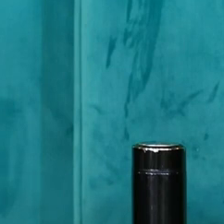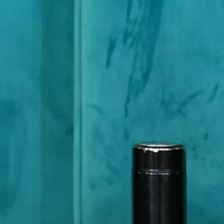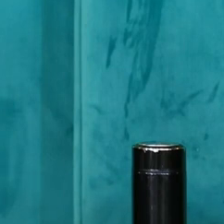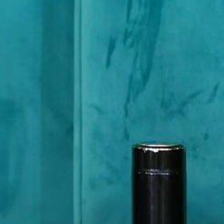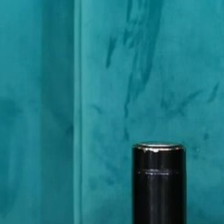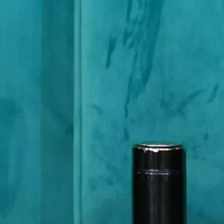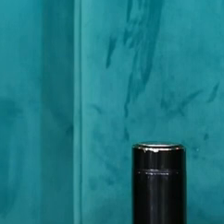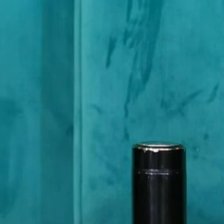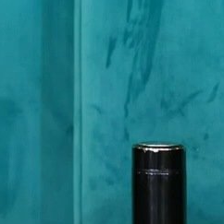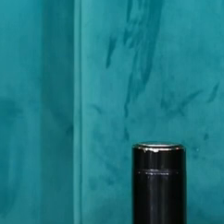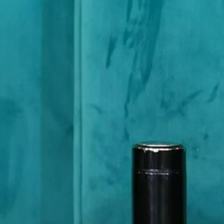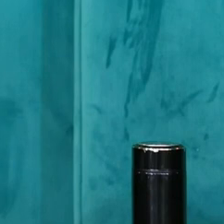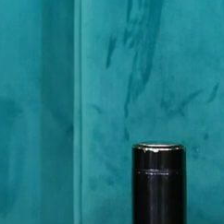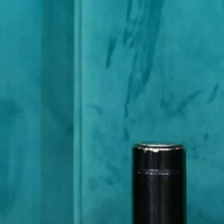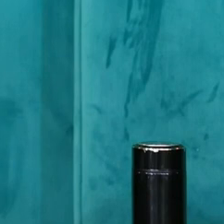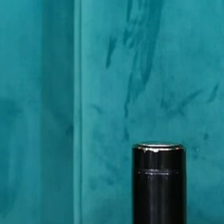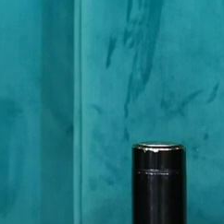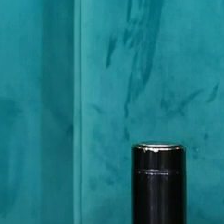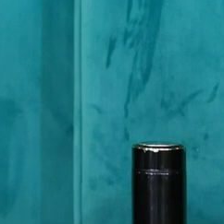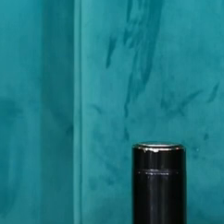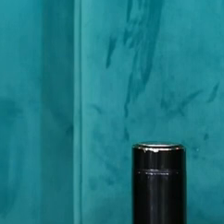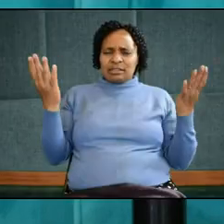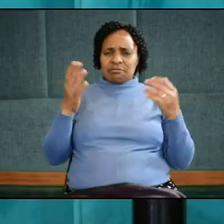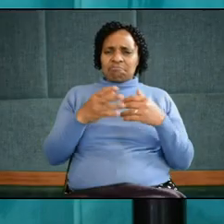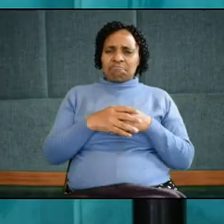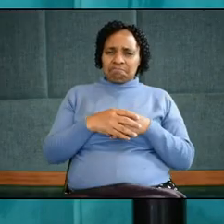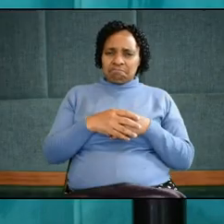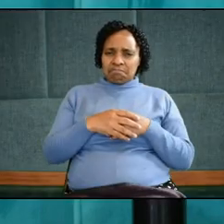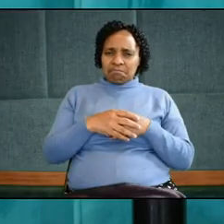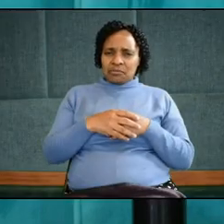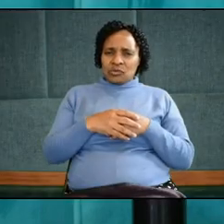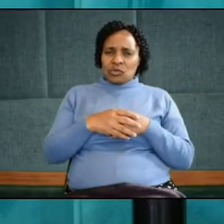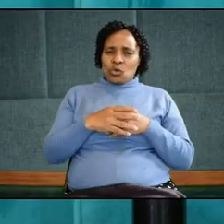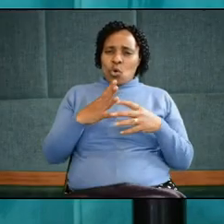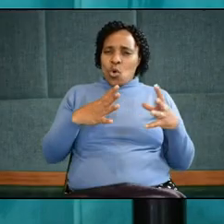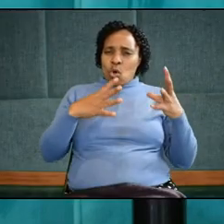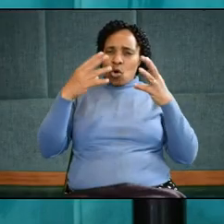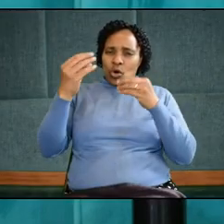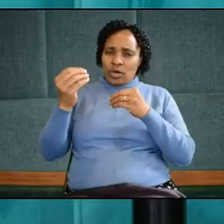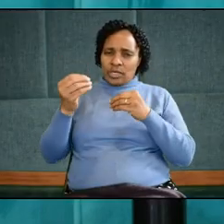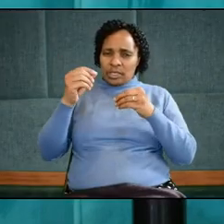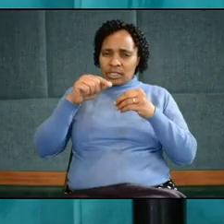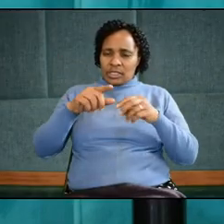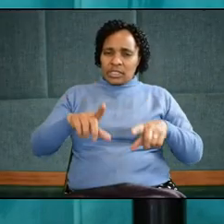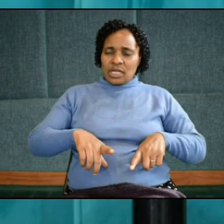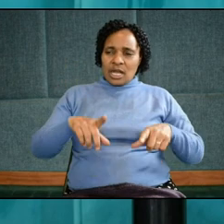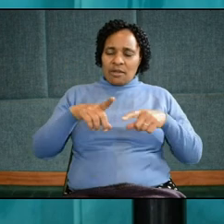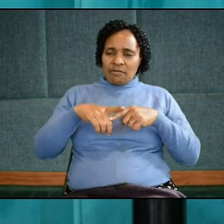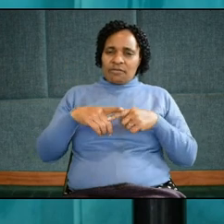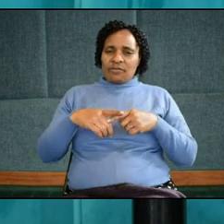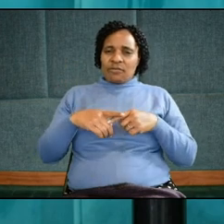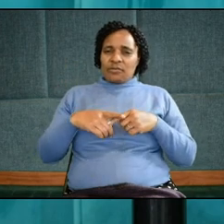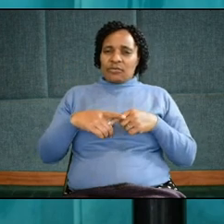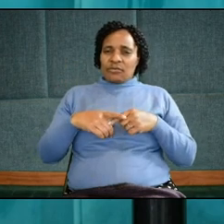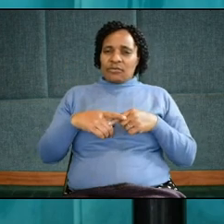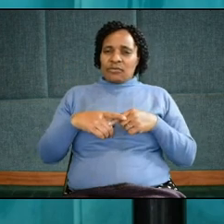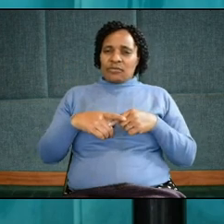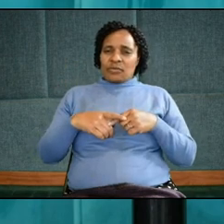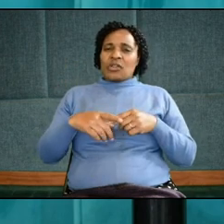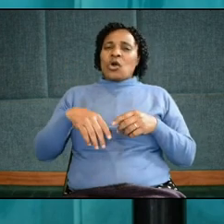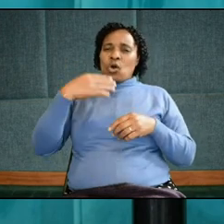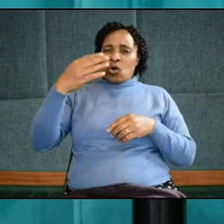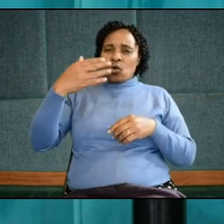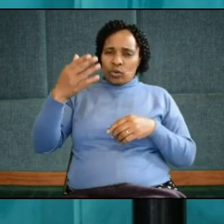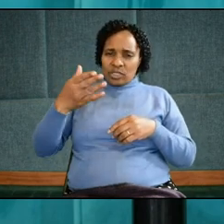said that no matter what you're undergoing mm-hmm. in this life, mm-hmm. prayer is always